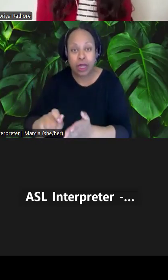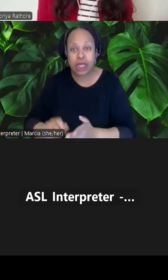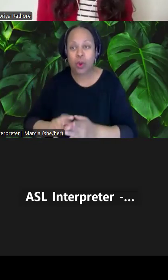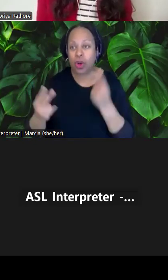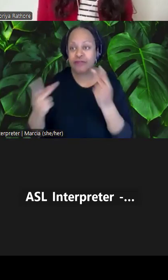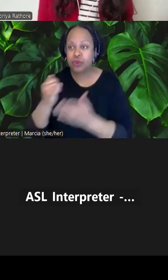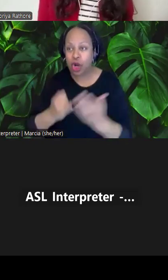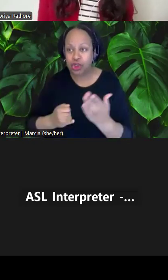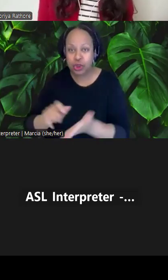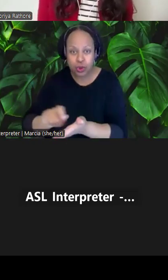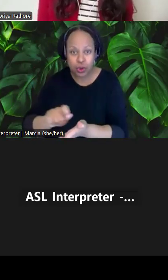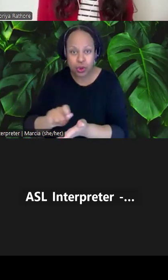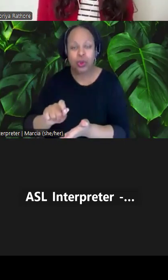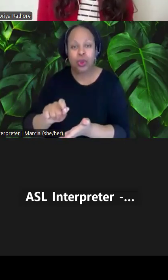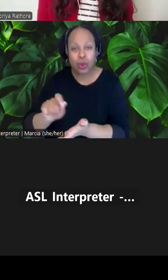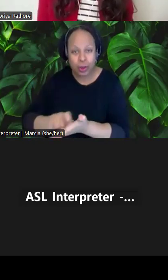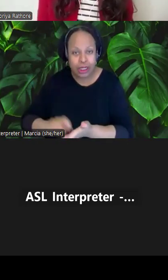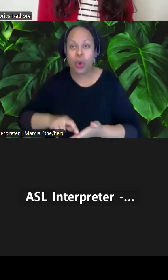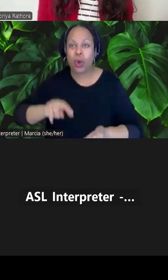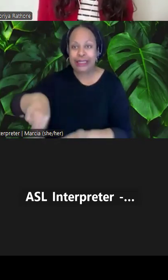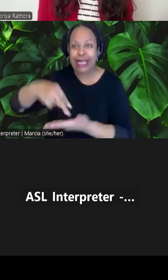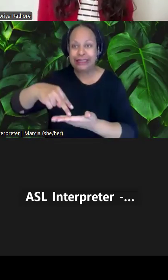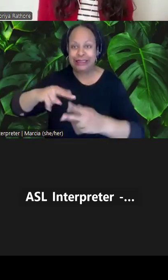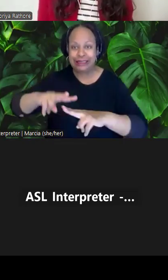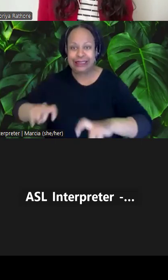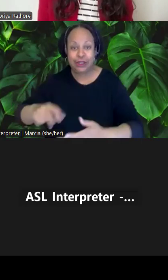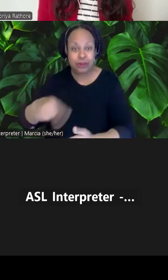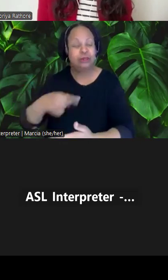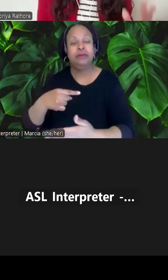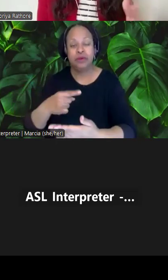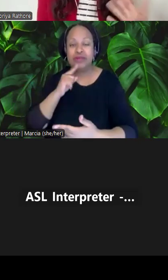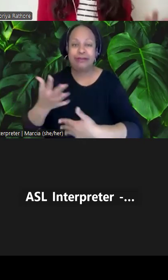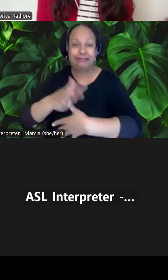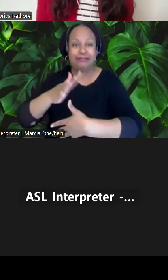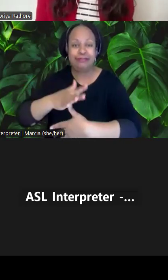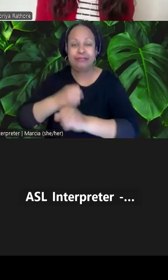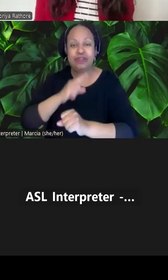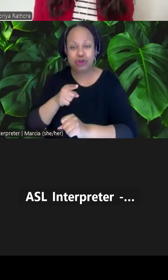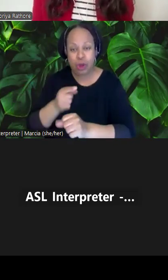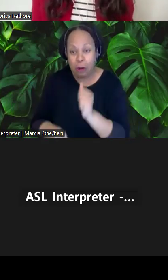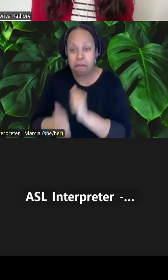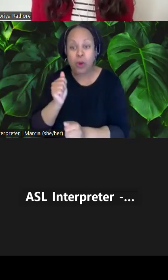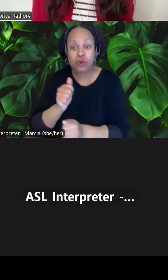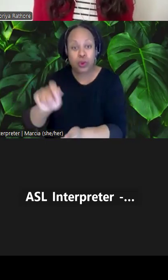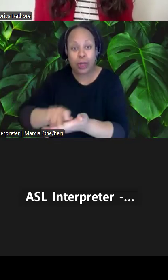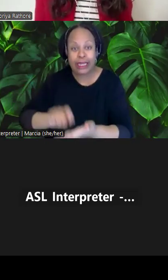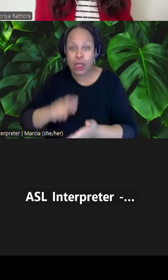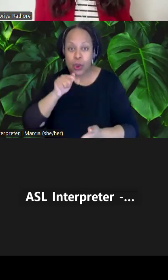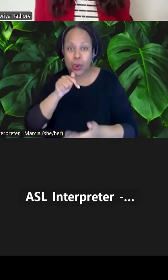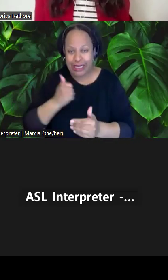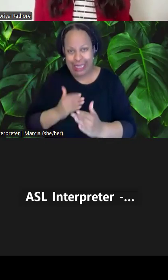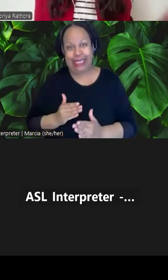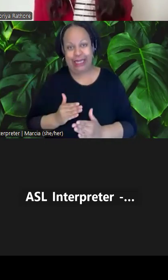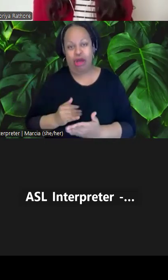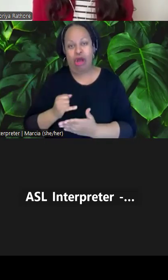arts writing or dance criticism. You just have to make sure that your magazine is made up of a majority of writing by Canadians.